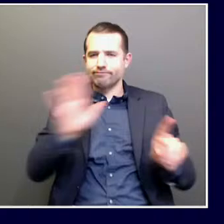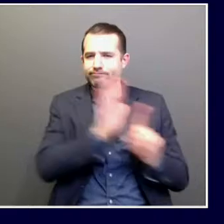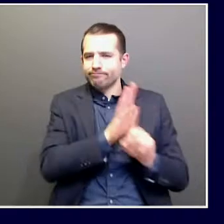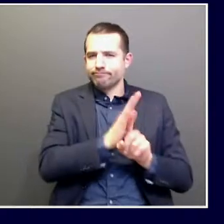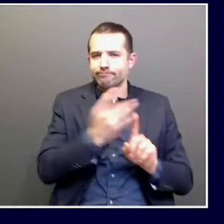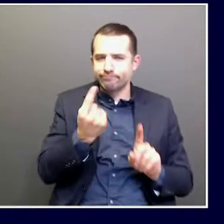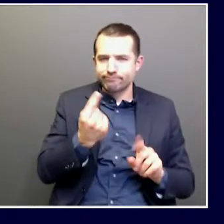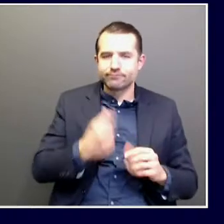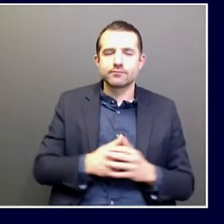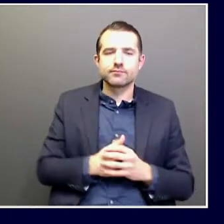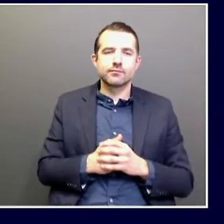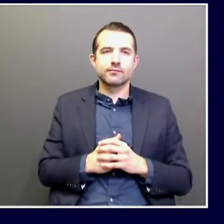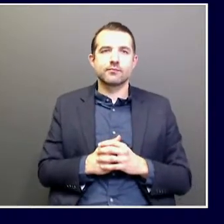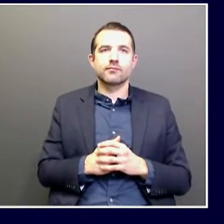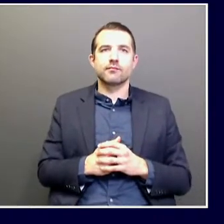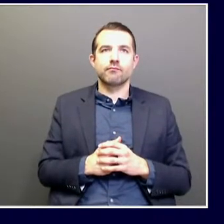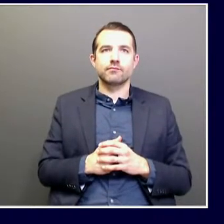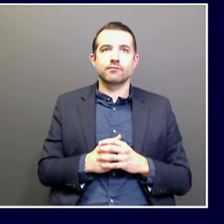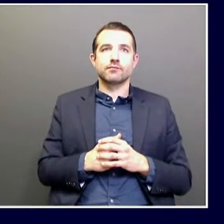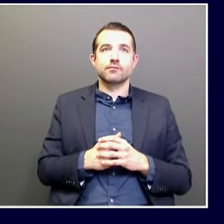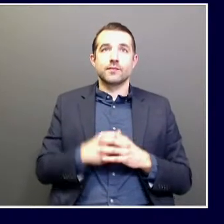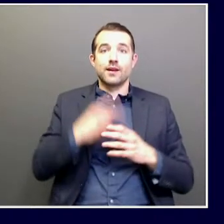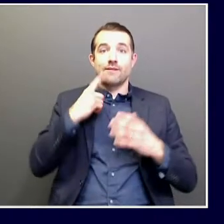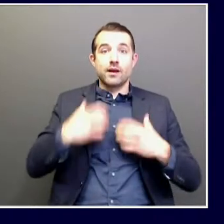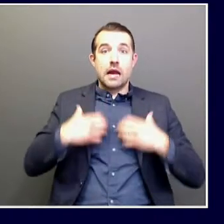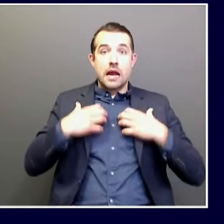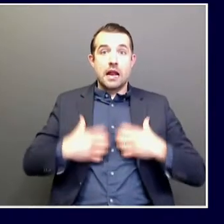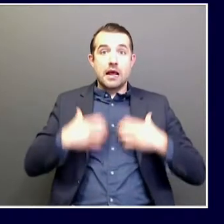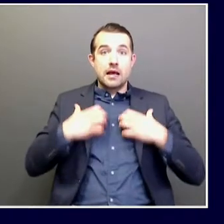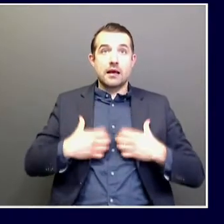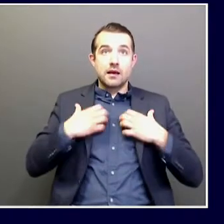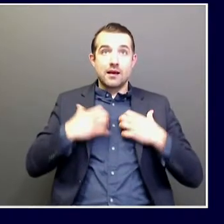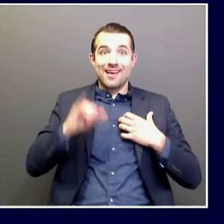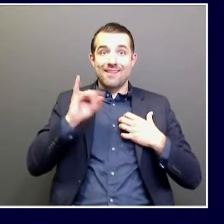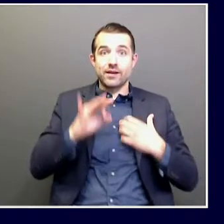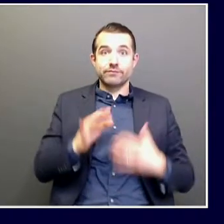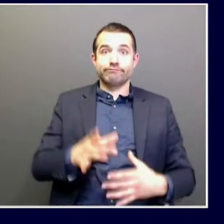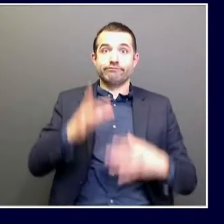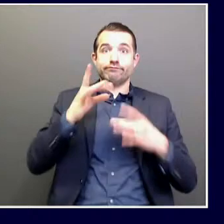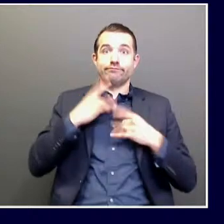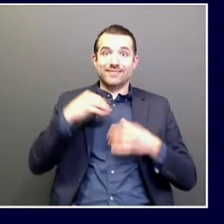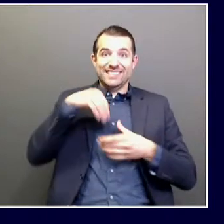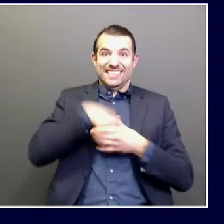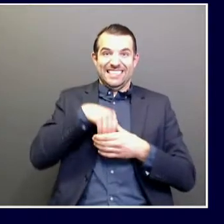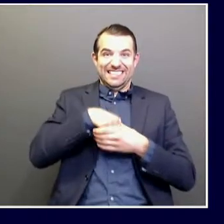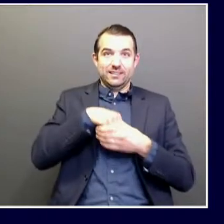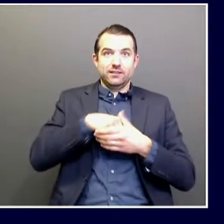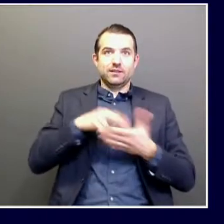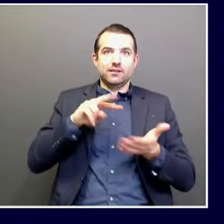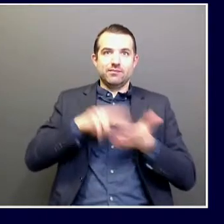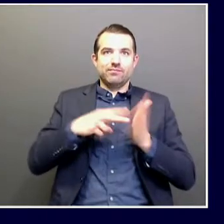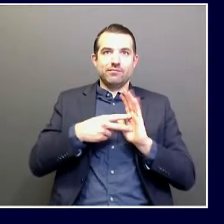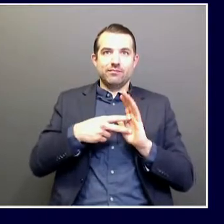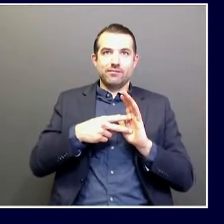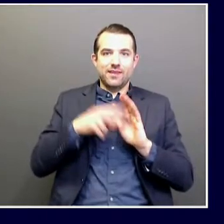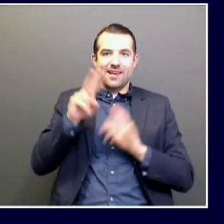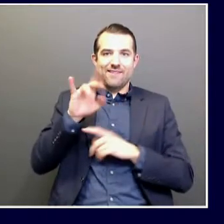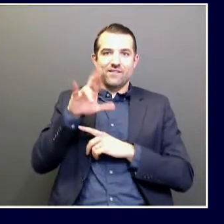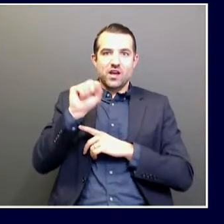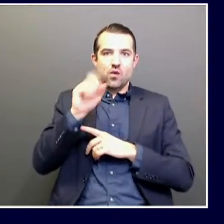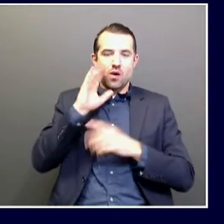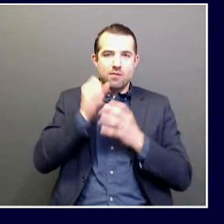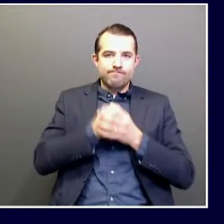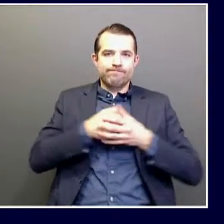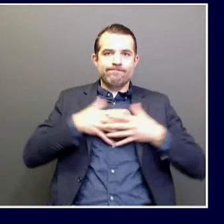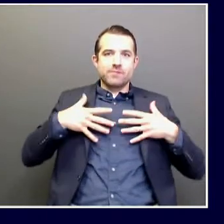way in terms of viral replication as those in adults? Things of that nature. I hear what you're saying in terms of what it might